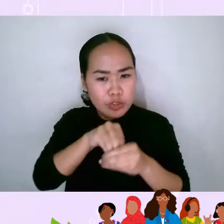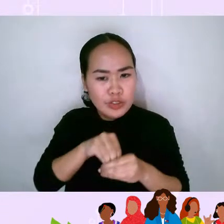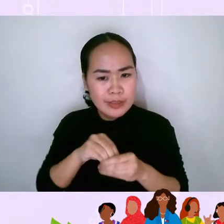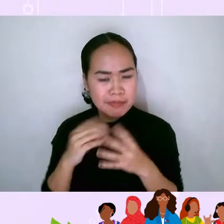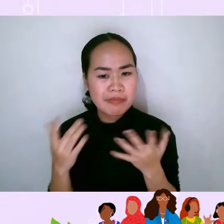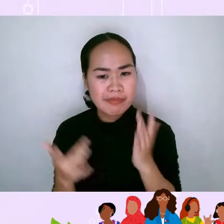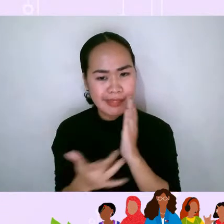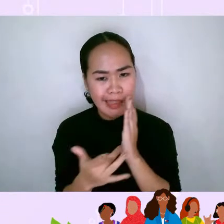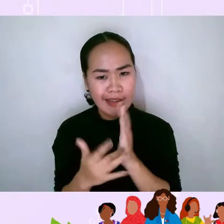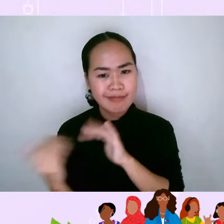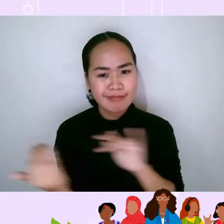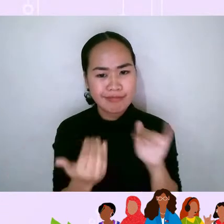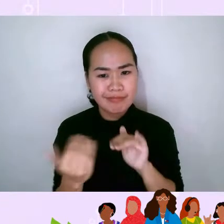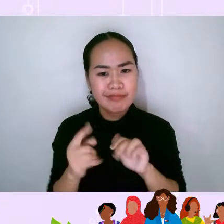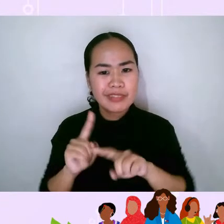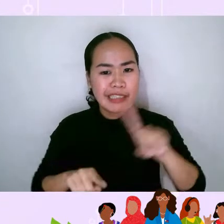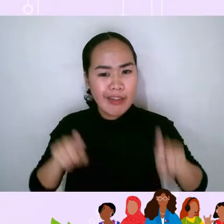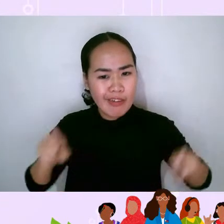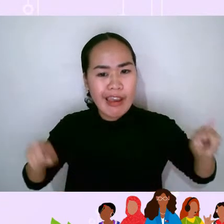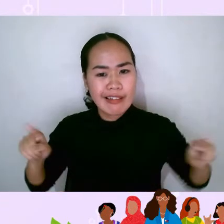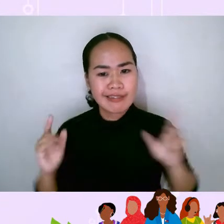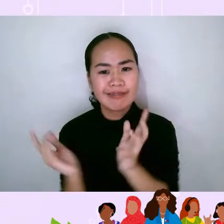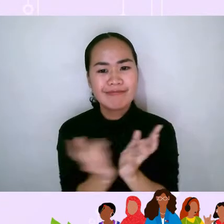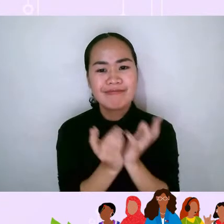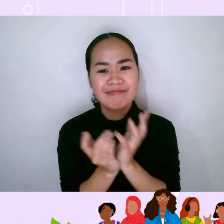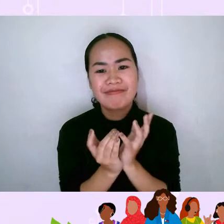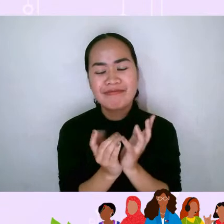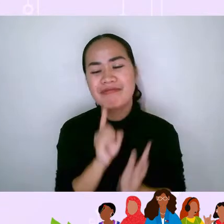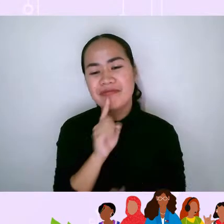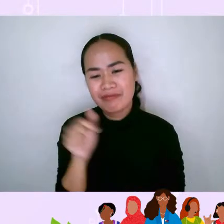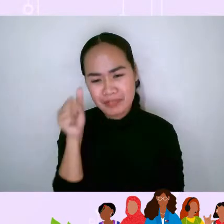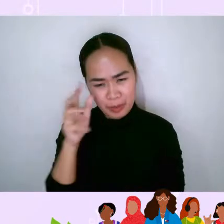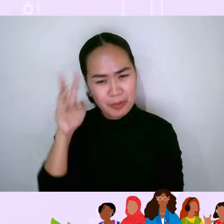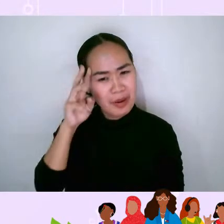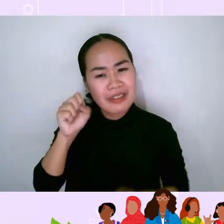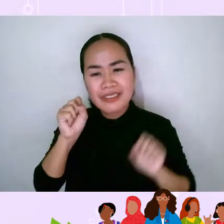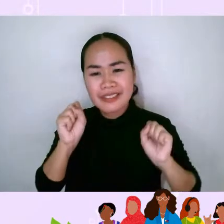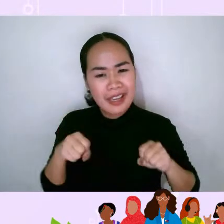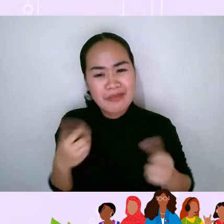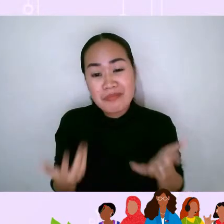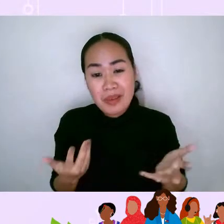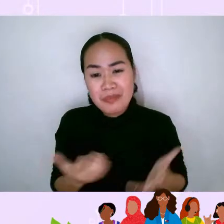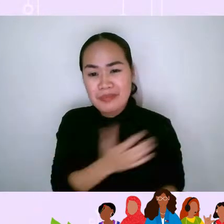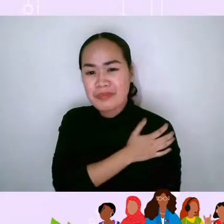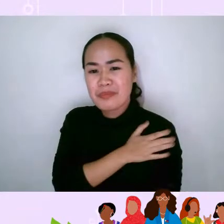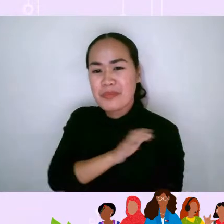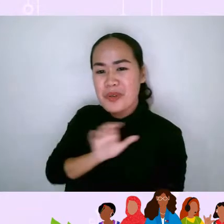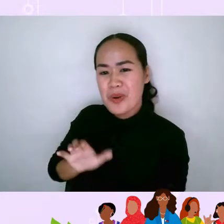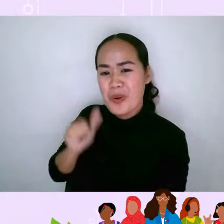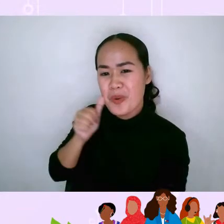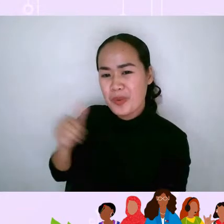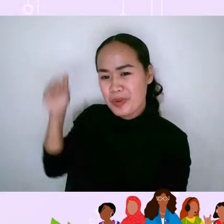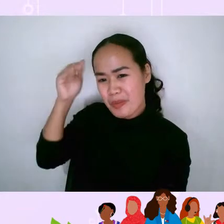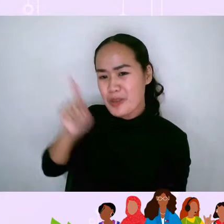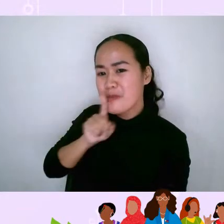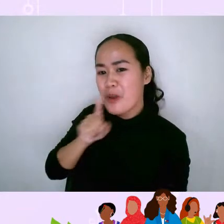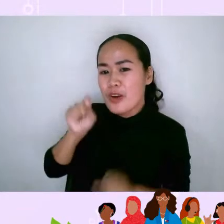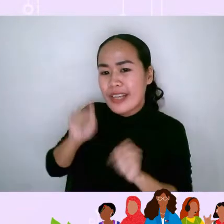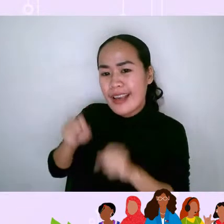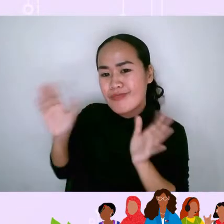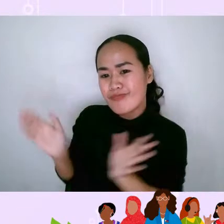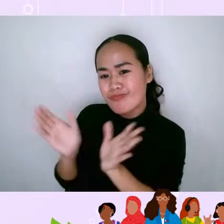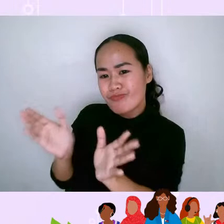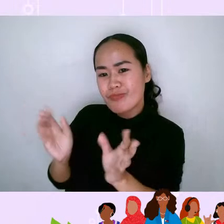embraces the diversity of society. We all know that this can empower women to fully participate and contribute to digital